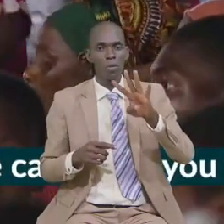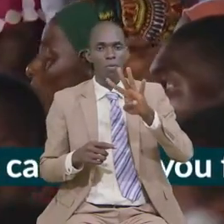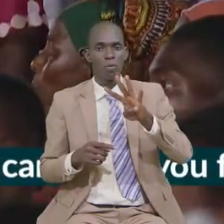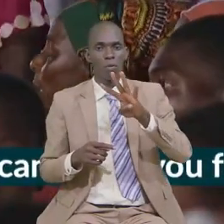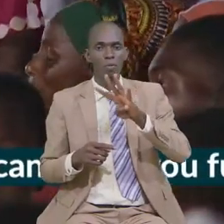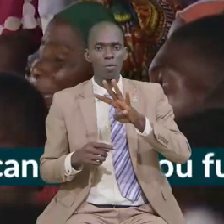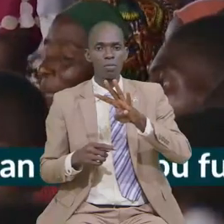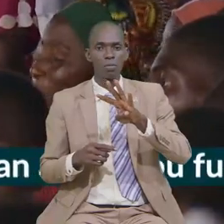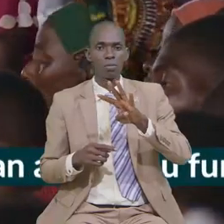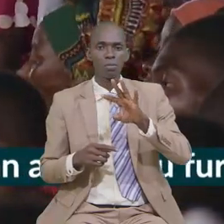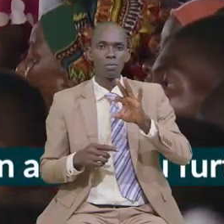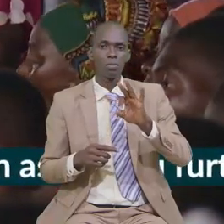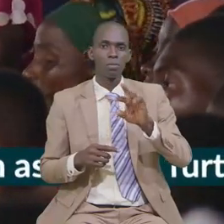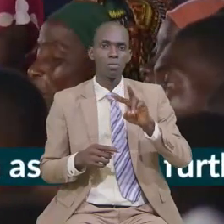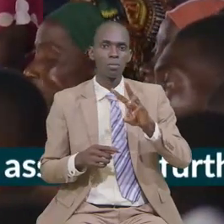+233 552451955.